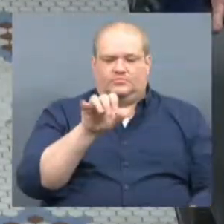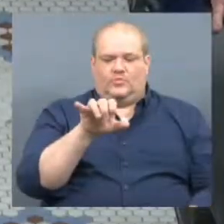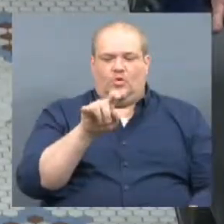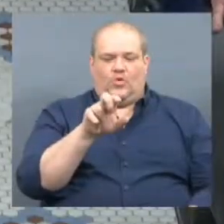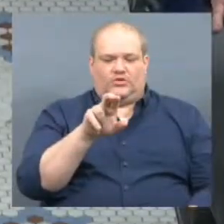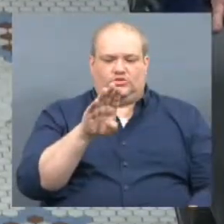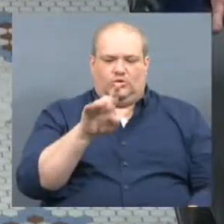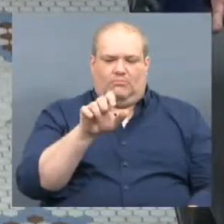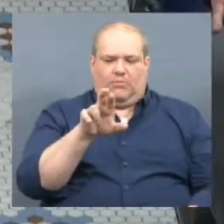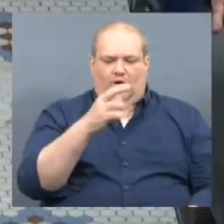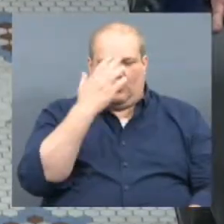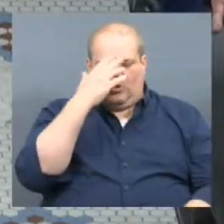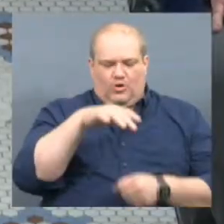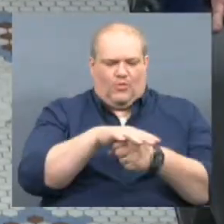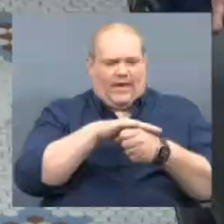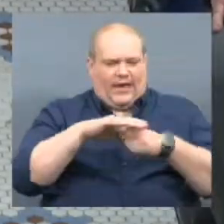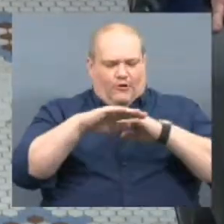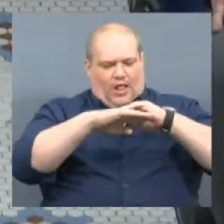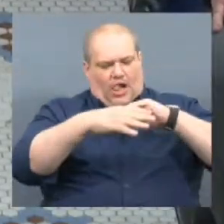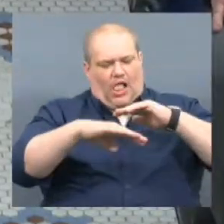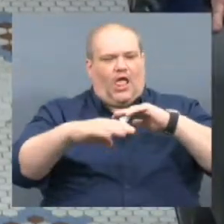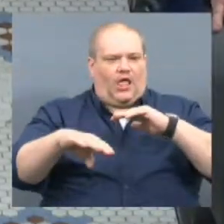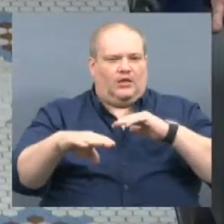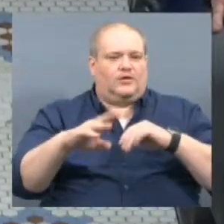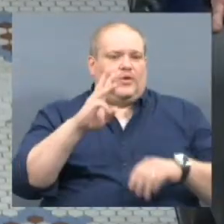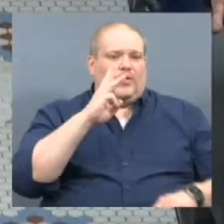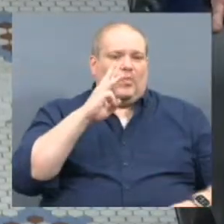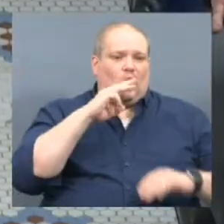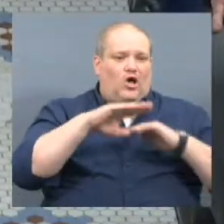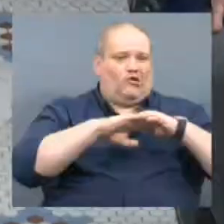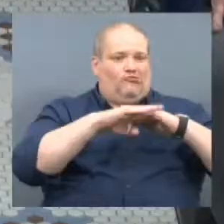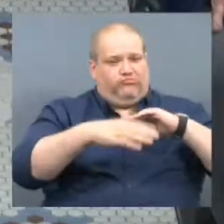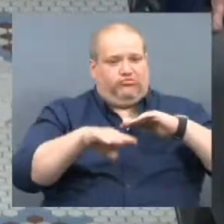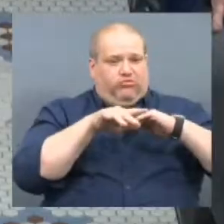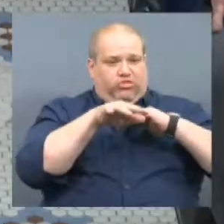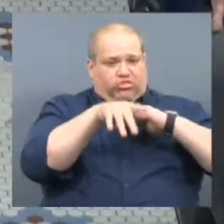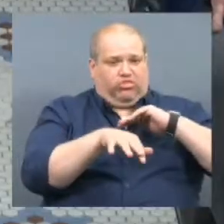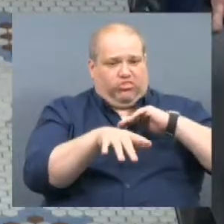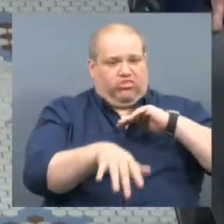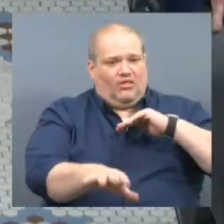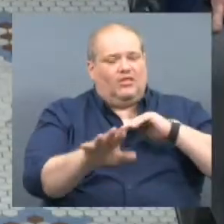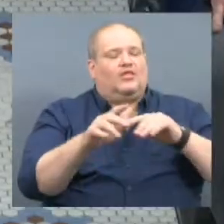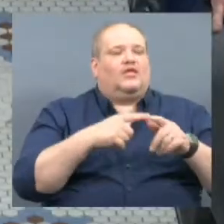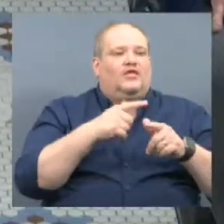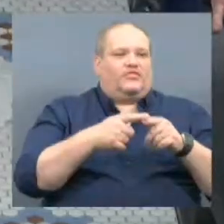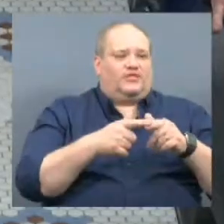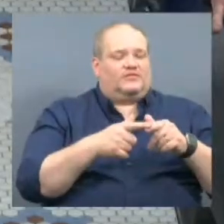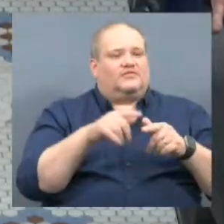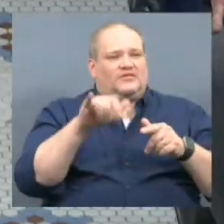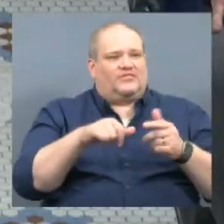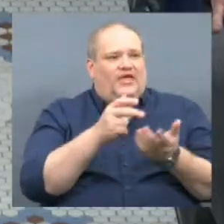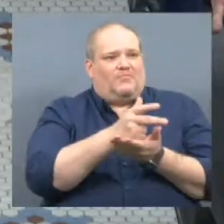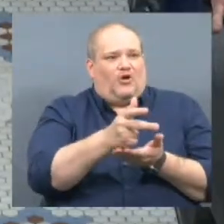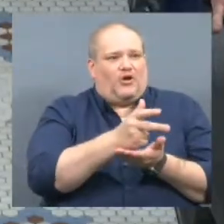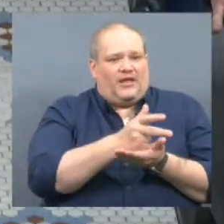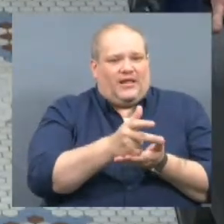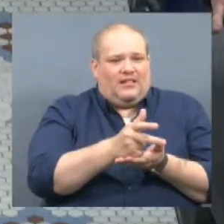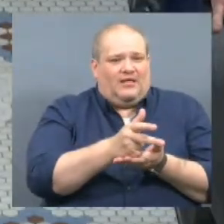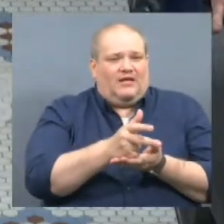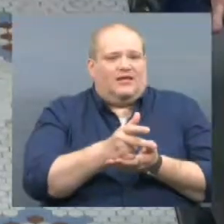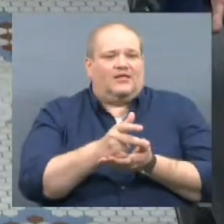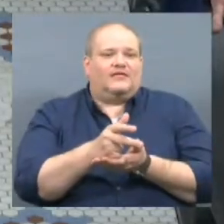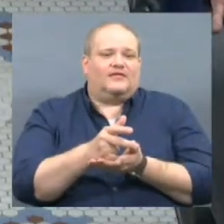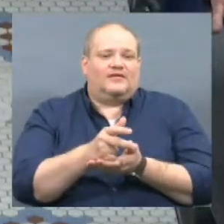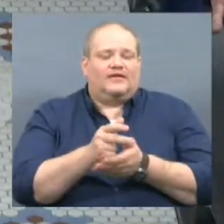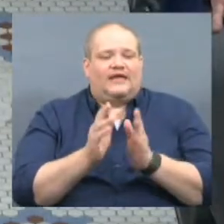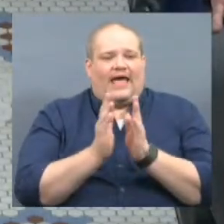know the area and the terrain. Water flows downhill, and this is this parking lot is